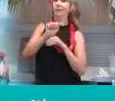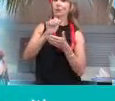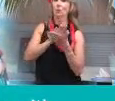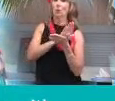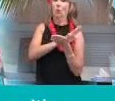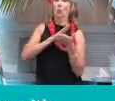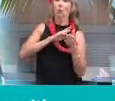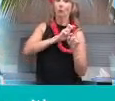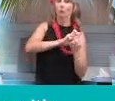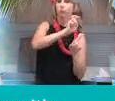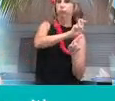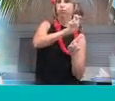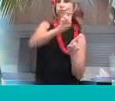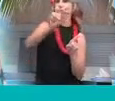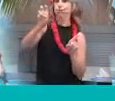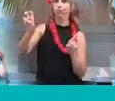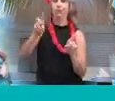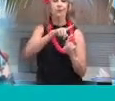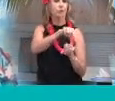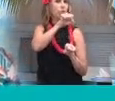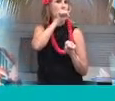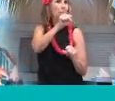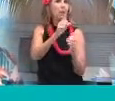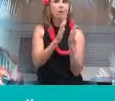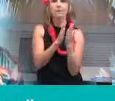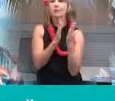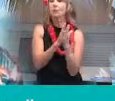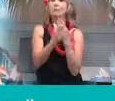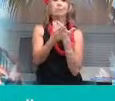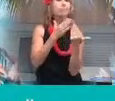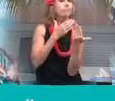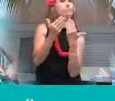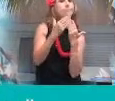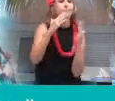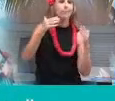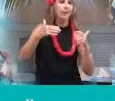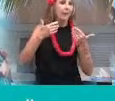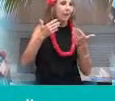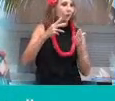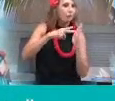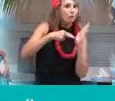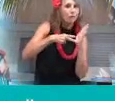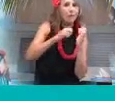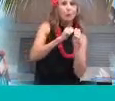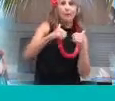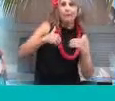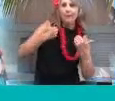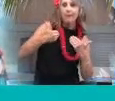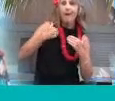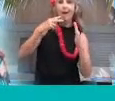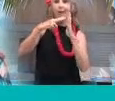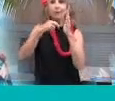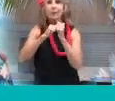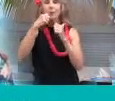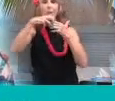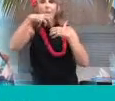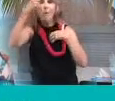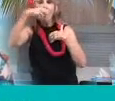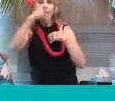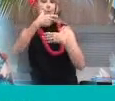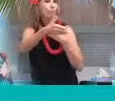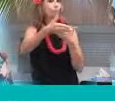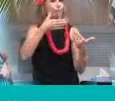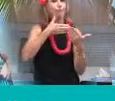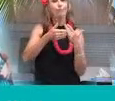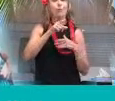Linda loves books and sharing them with readers, young and old. She is a gentle soul who is kind to all those she meets. Linda